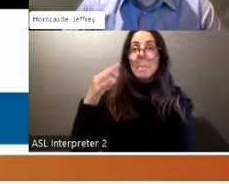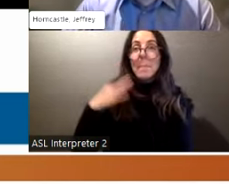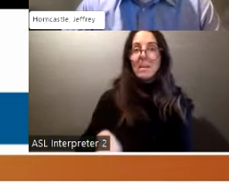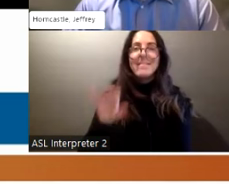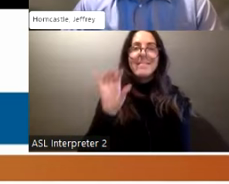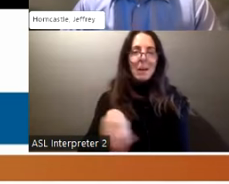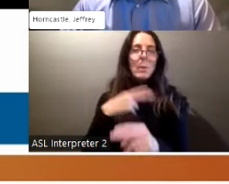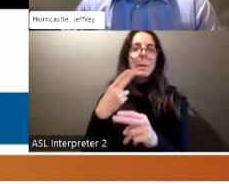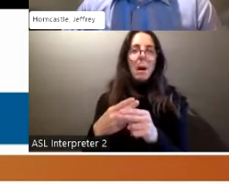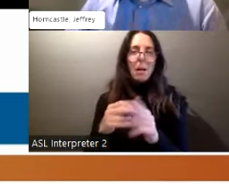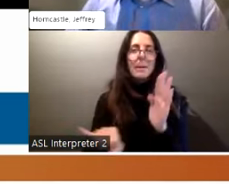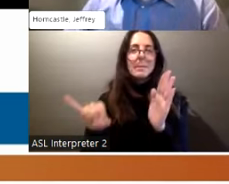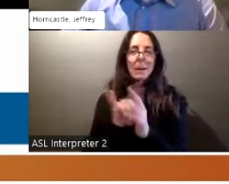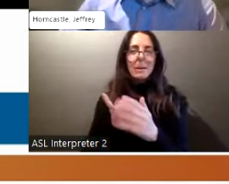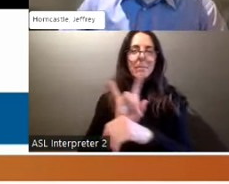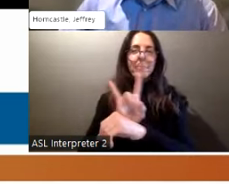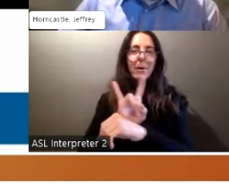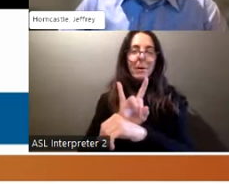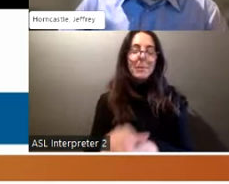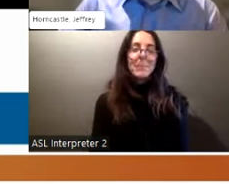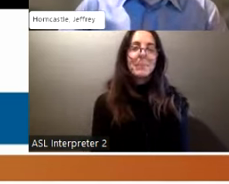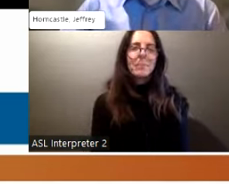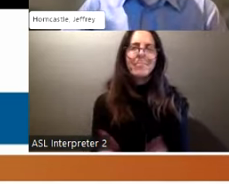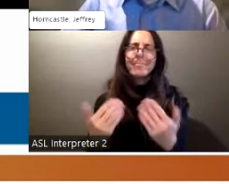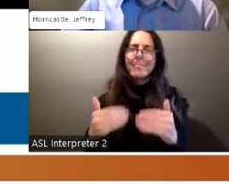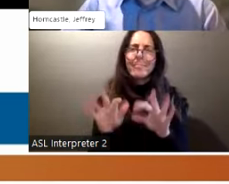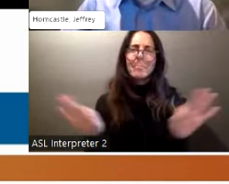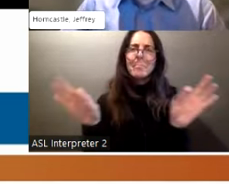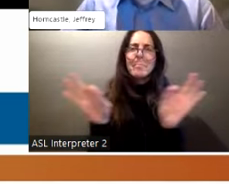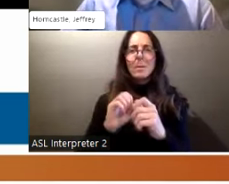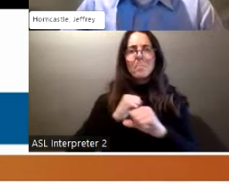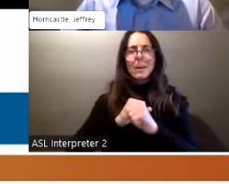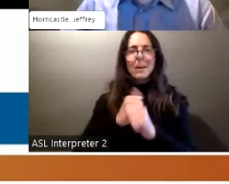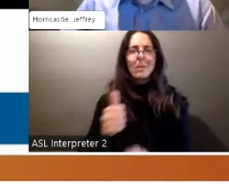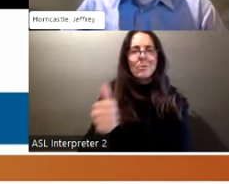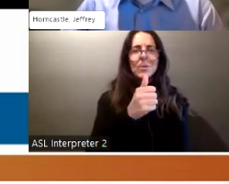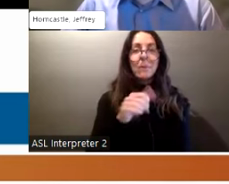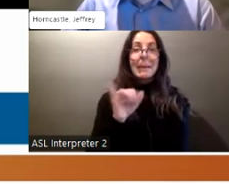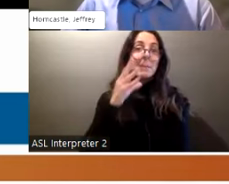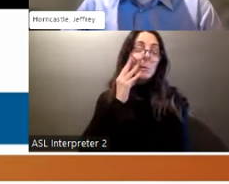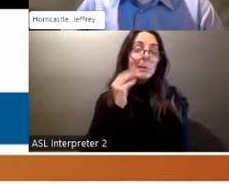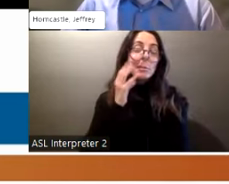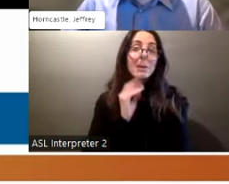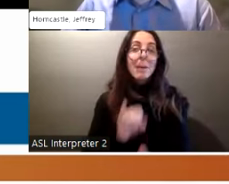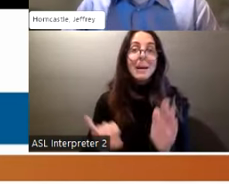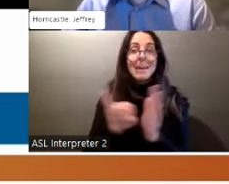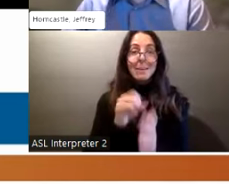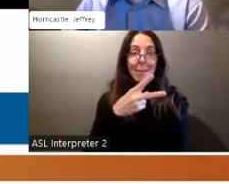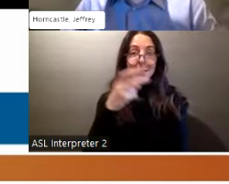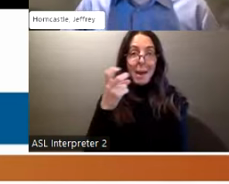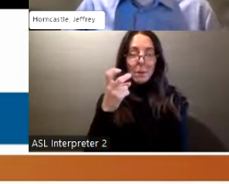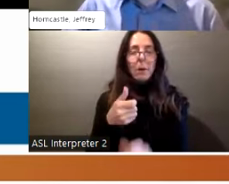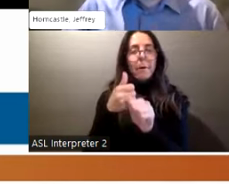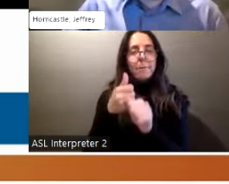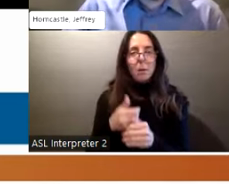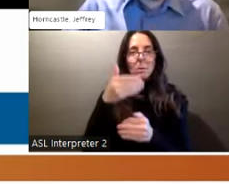fraud. So important to protect yourself if you have been a victim of identity theft by following steps that are